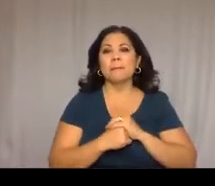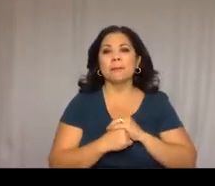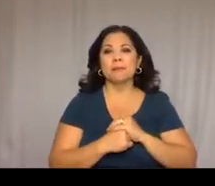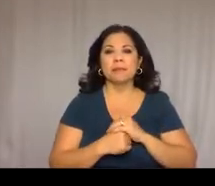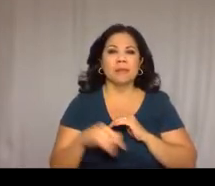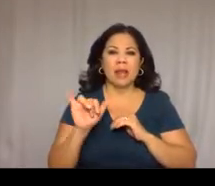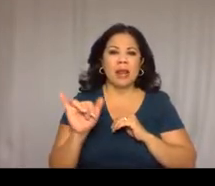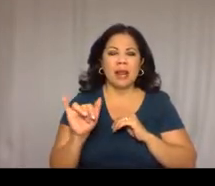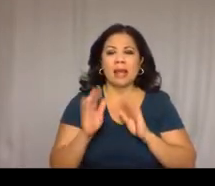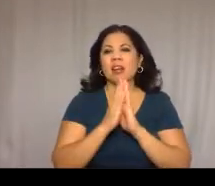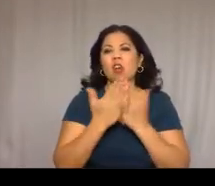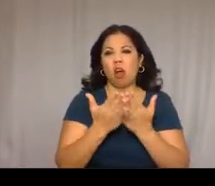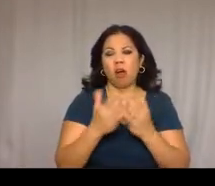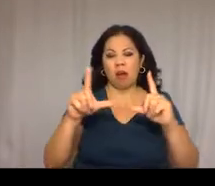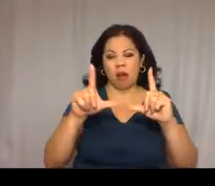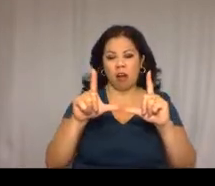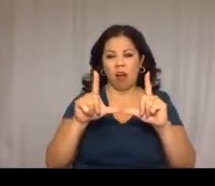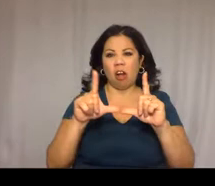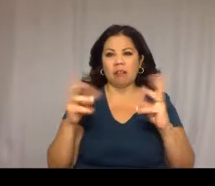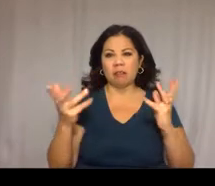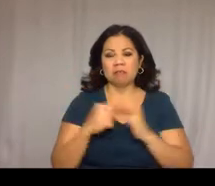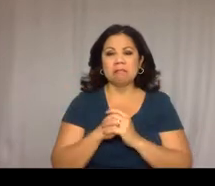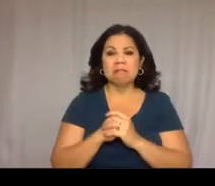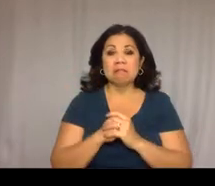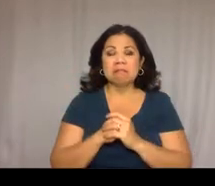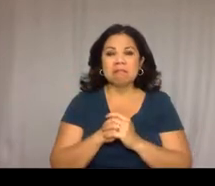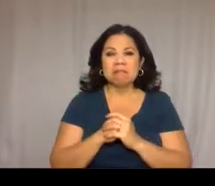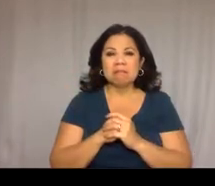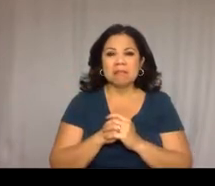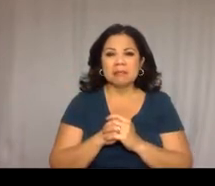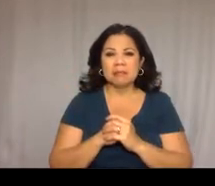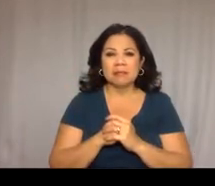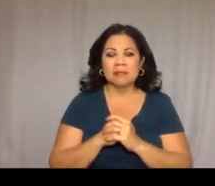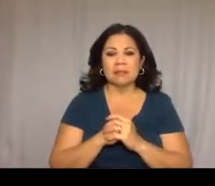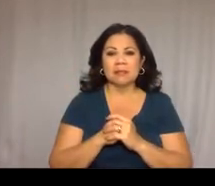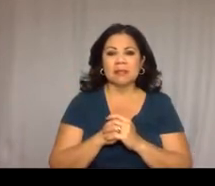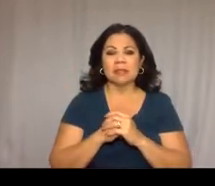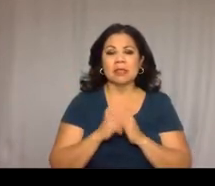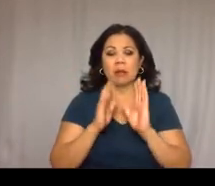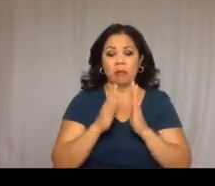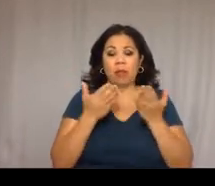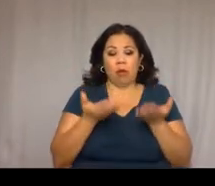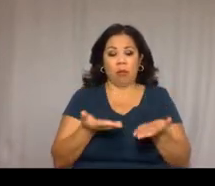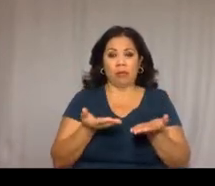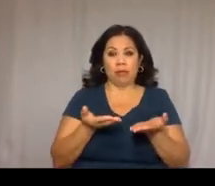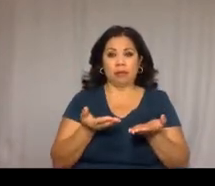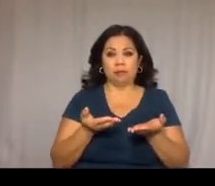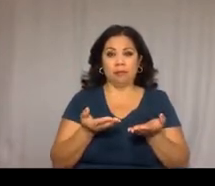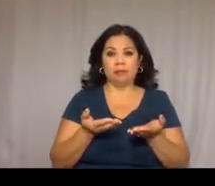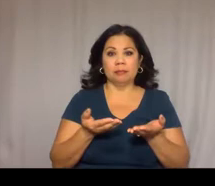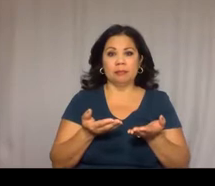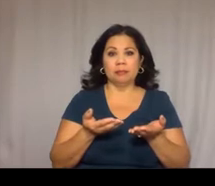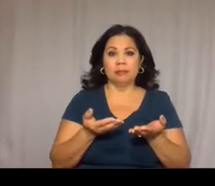of like a card. This kind of looks like a card, doesn't it, guys? You're going to open your card up. I'm going to push these guys up a little